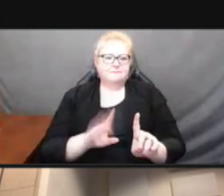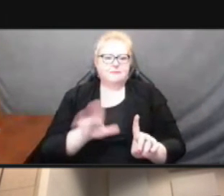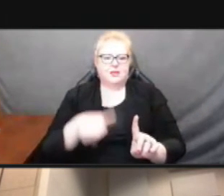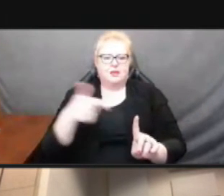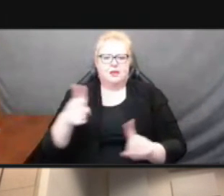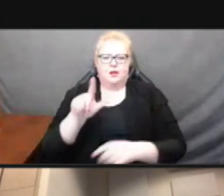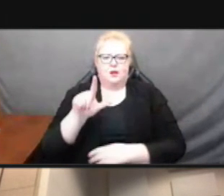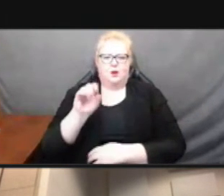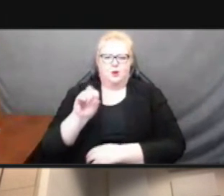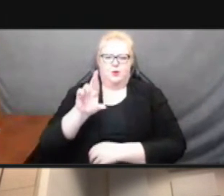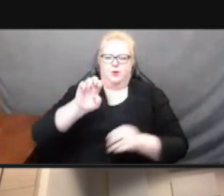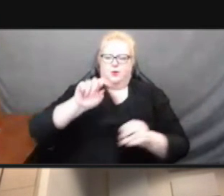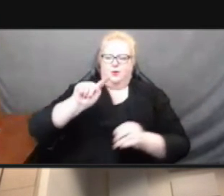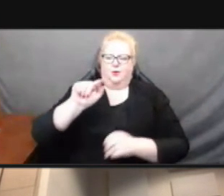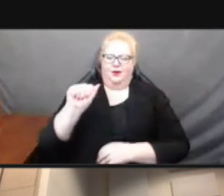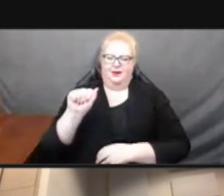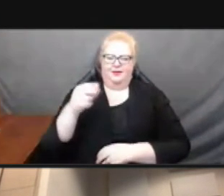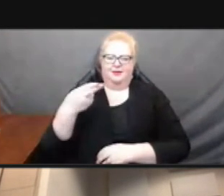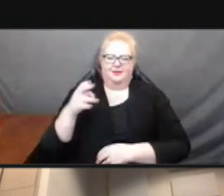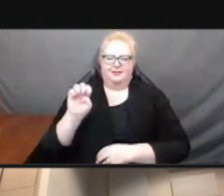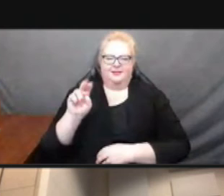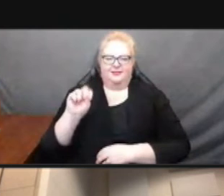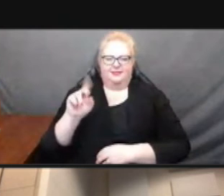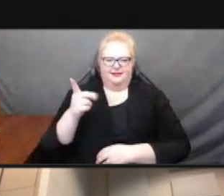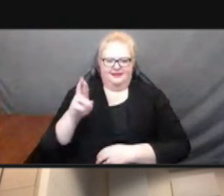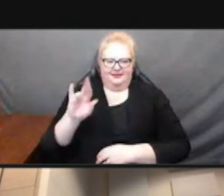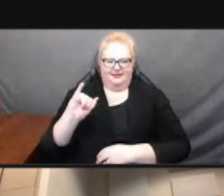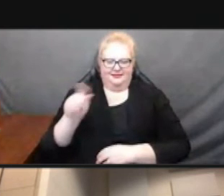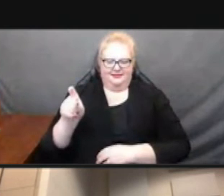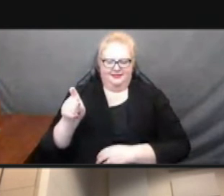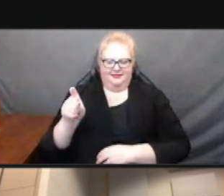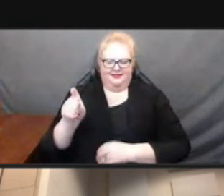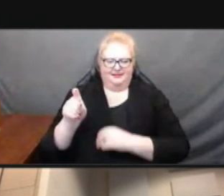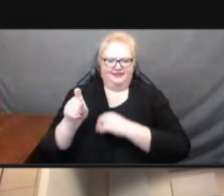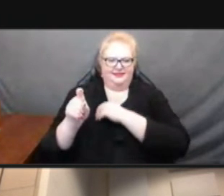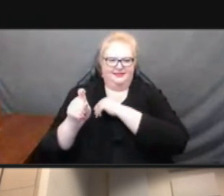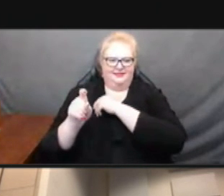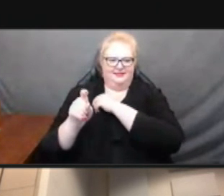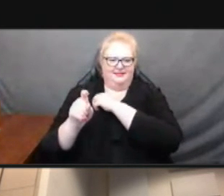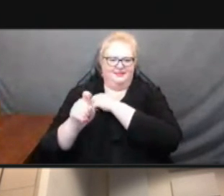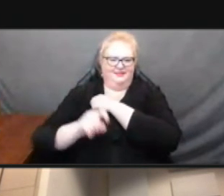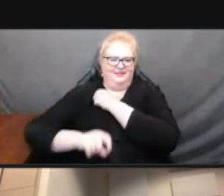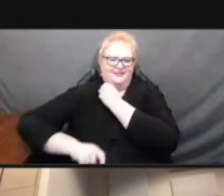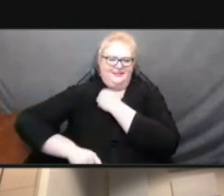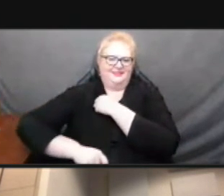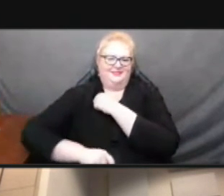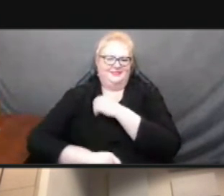Hendricks.